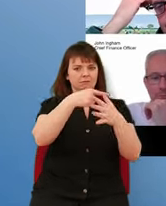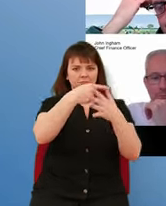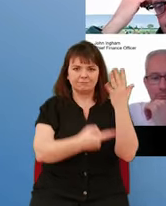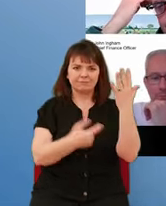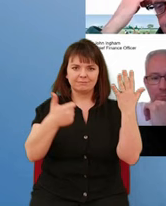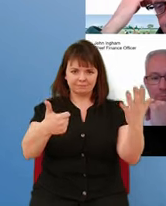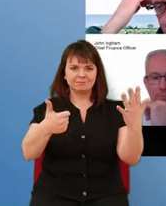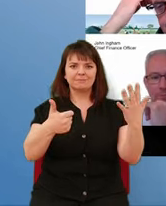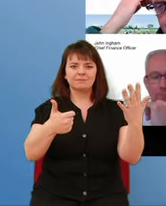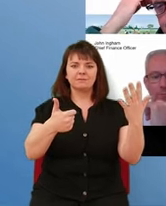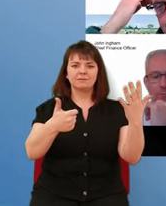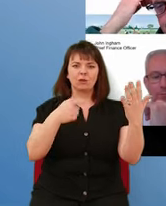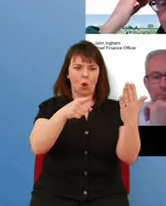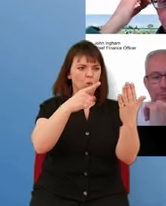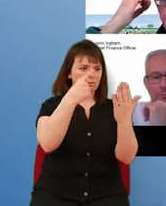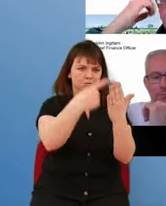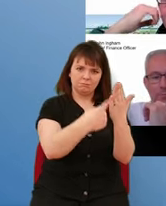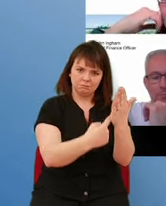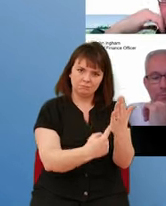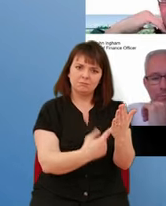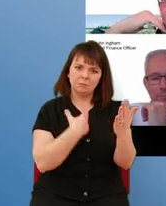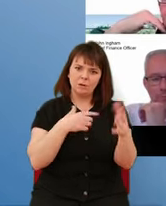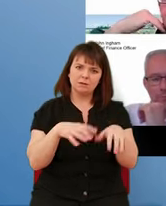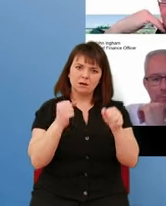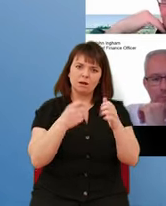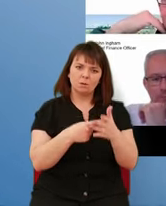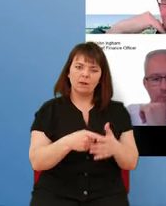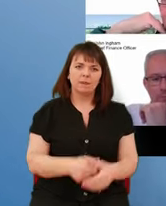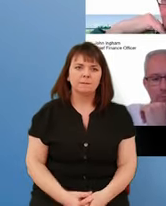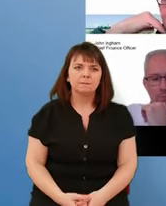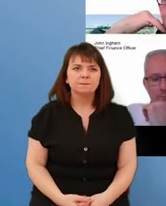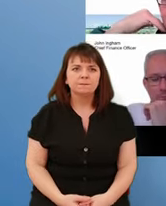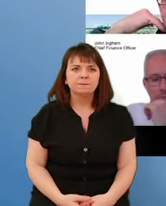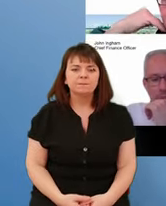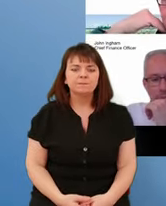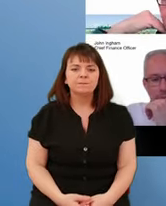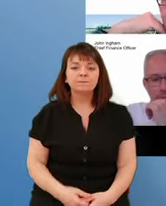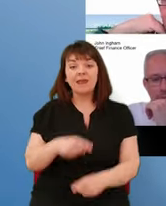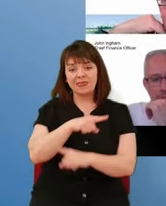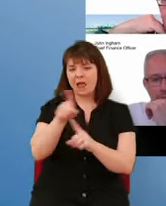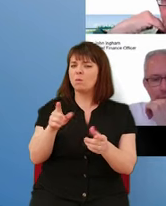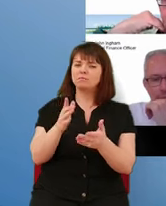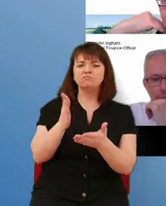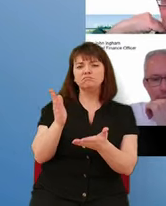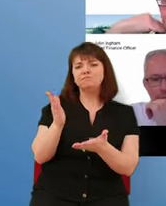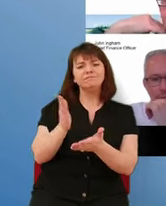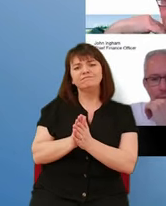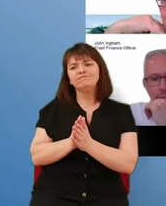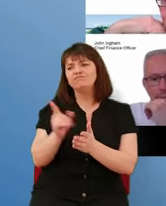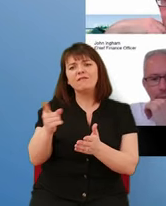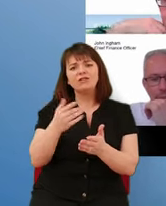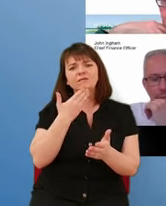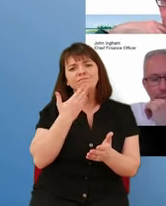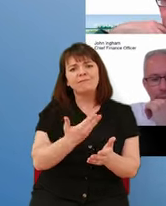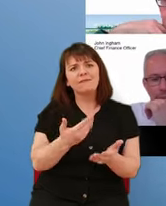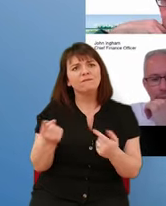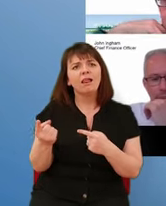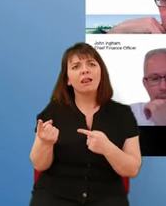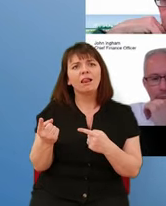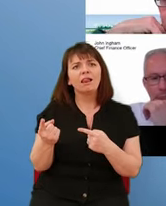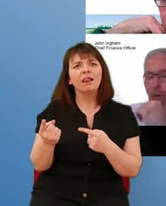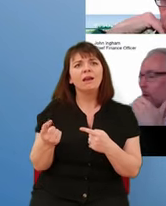put in with regards to reporting and the clear navigation of what they need to do, the funding streams that are going to be coming through,